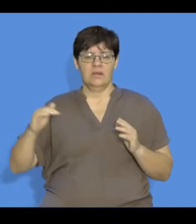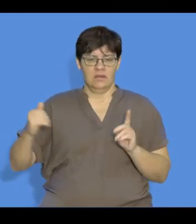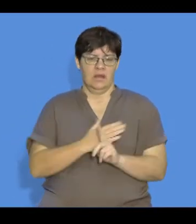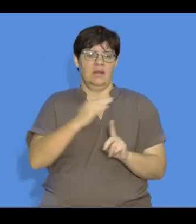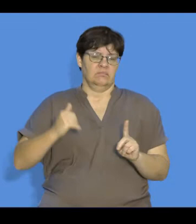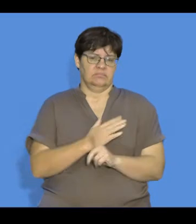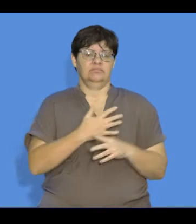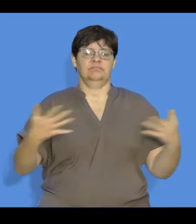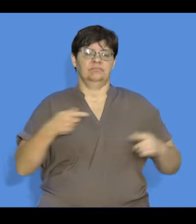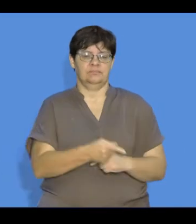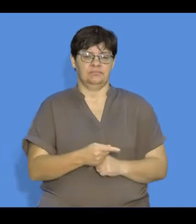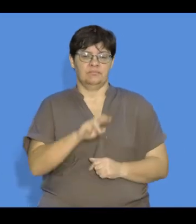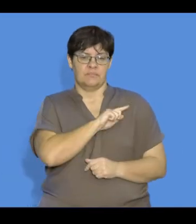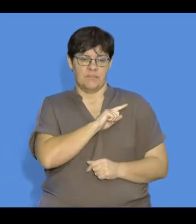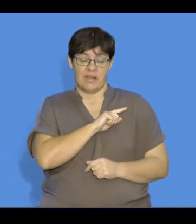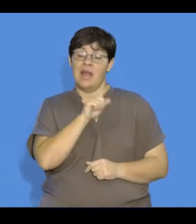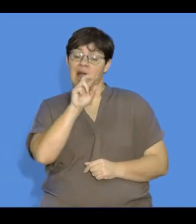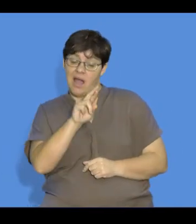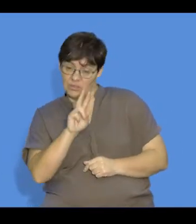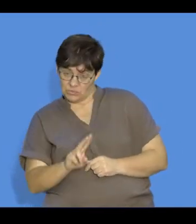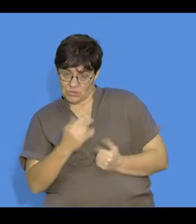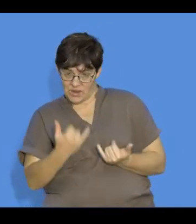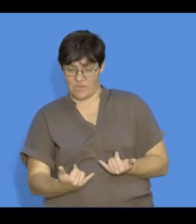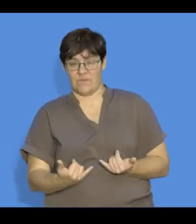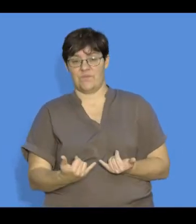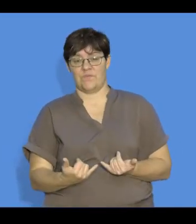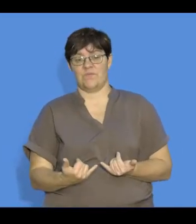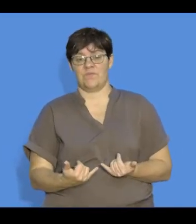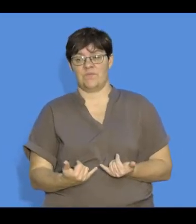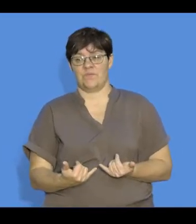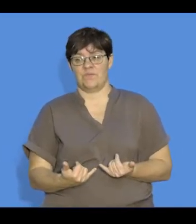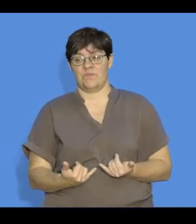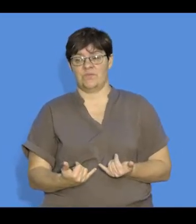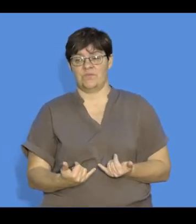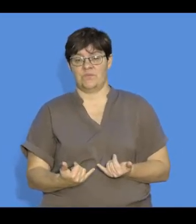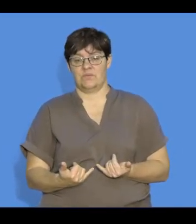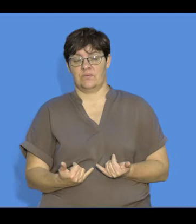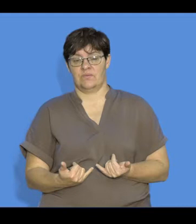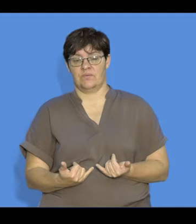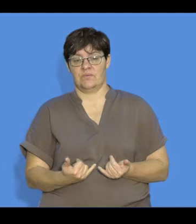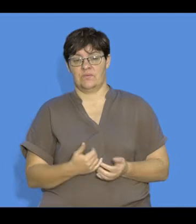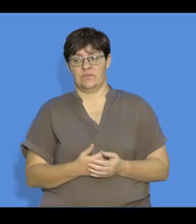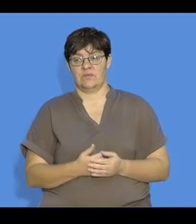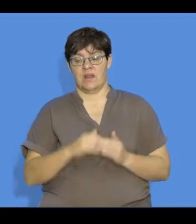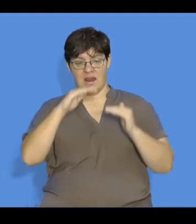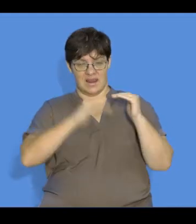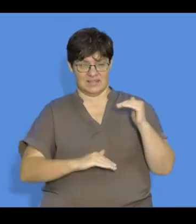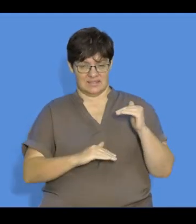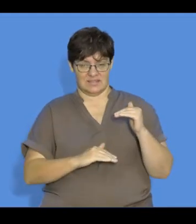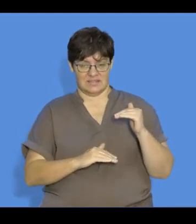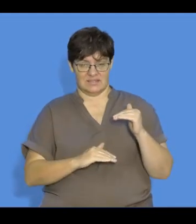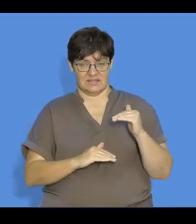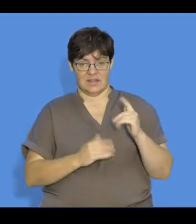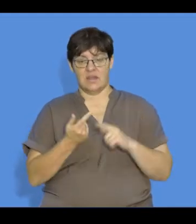resistance has the most current, meaning that R2 in this case is actually, lesser